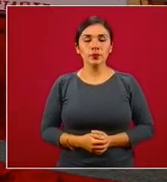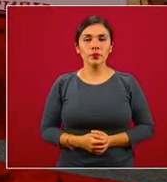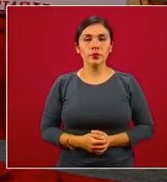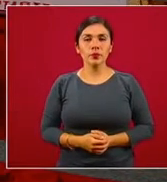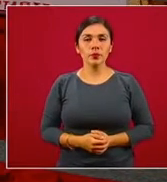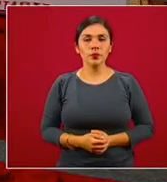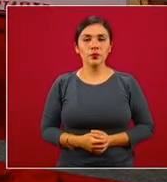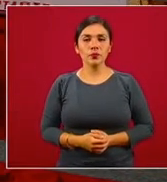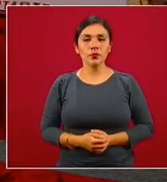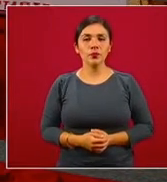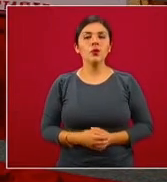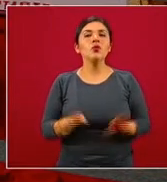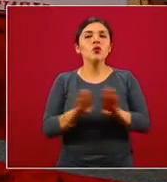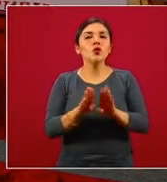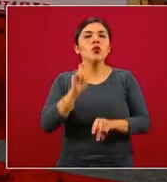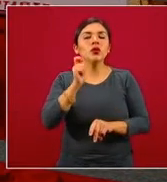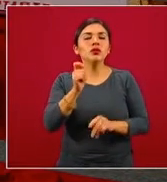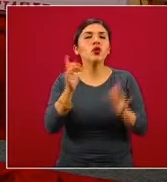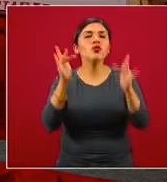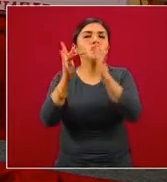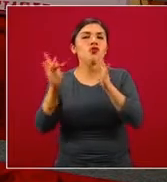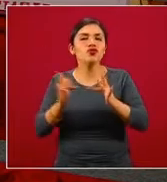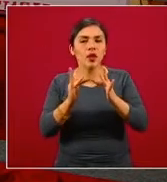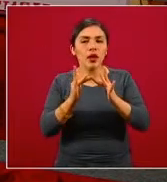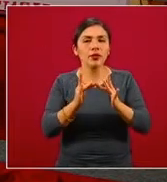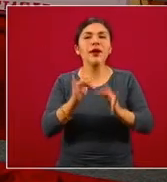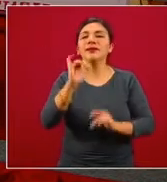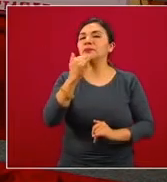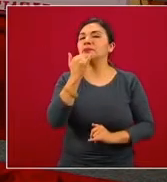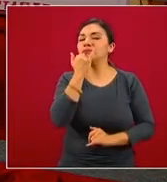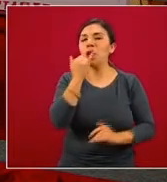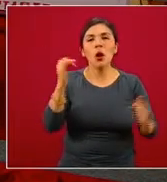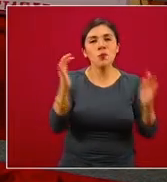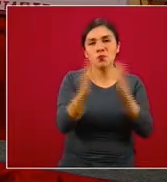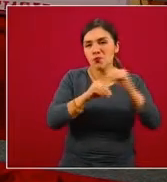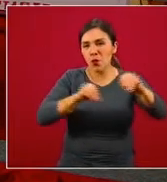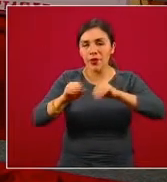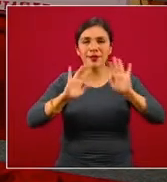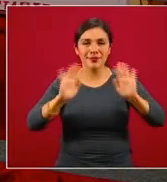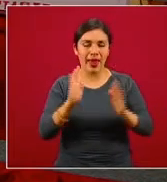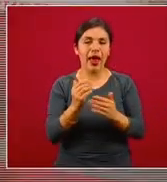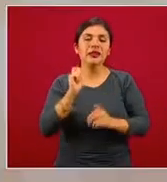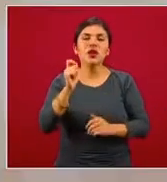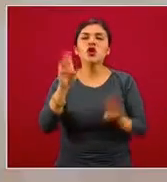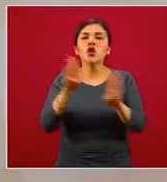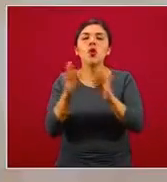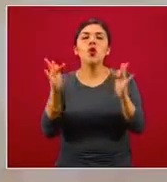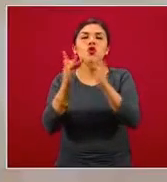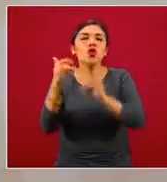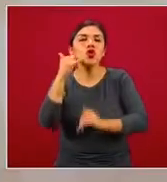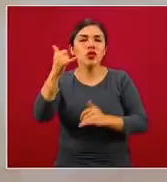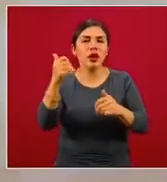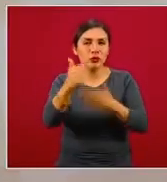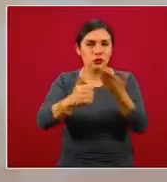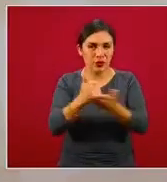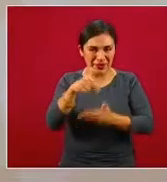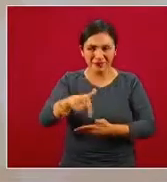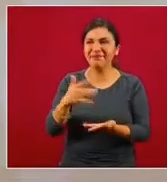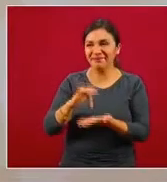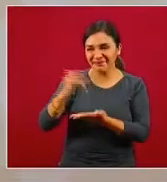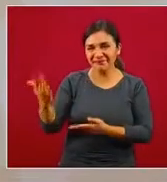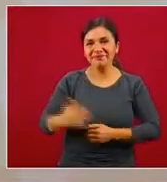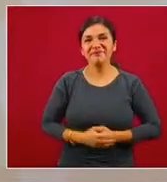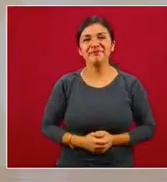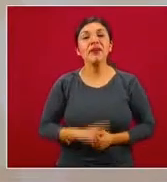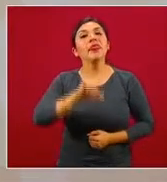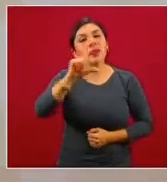Citizen outreach. He talked about mobility already this week, so we're going to talk about outreach to people,